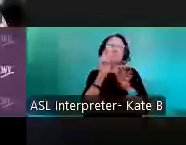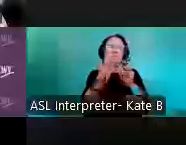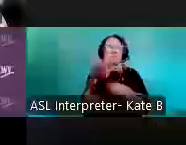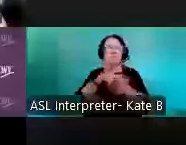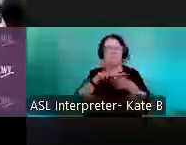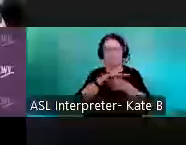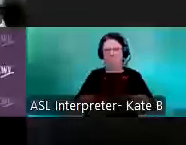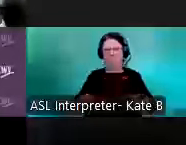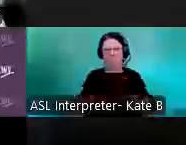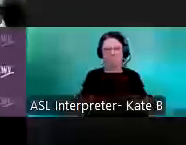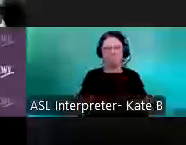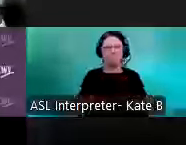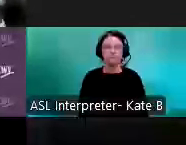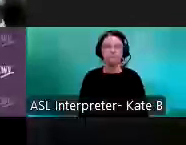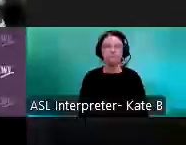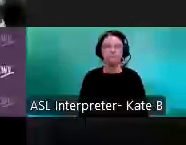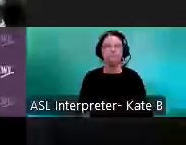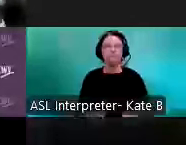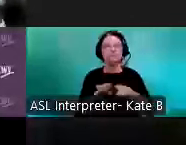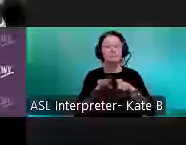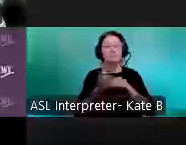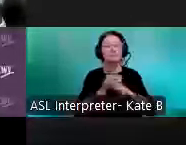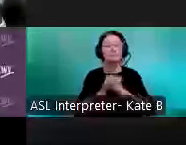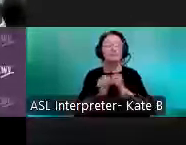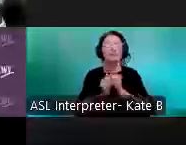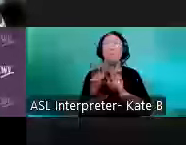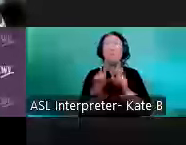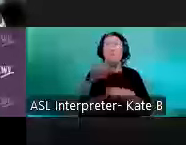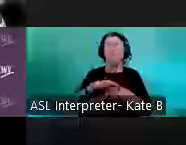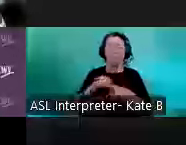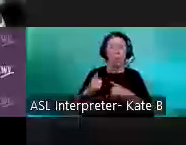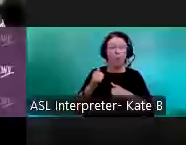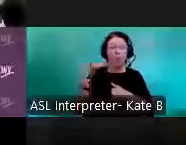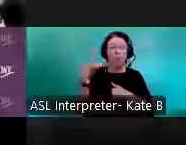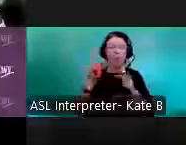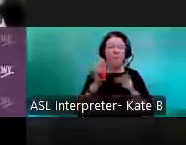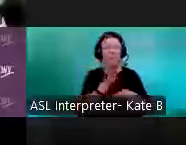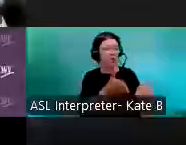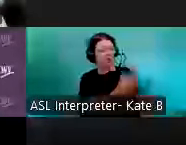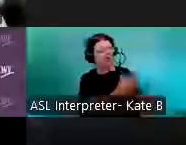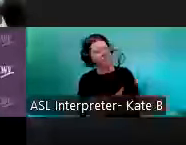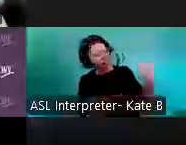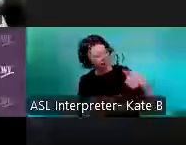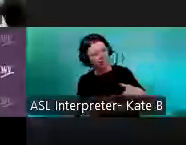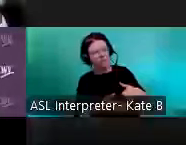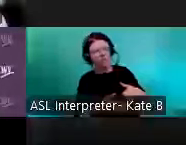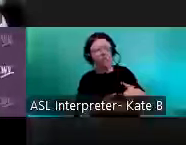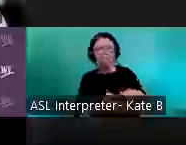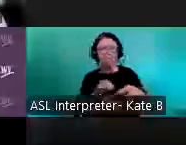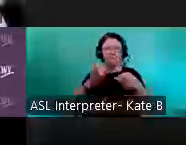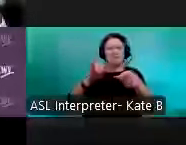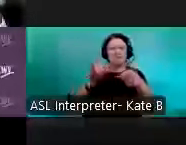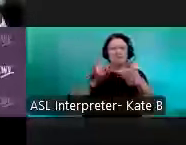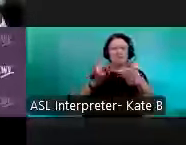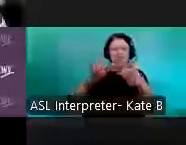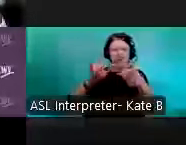network. And there's a lot of people who don't vote because nobody ever asked them to. I love Jenny's tip about going